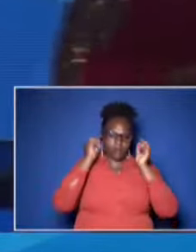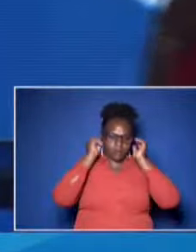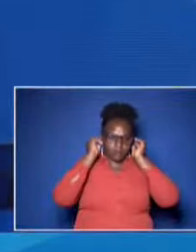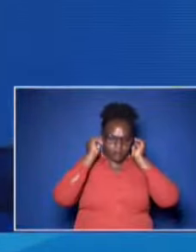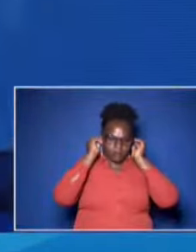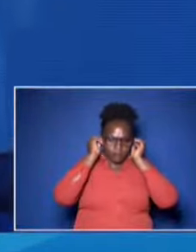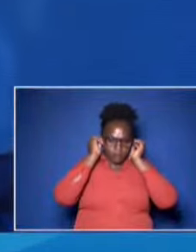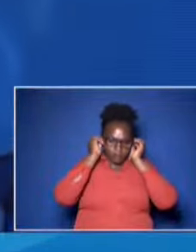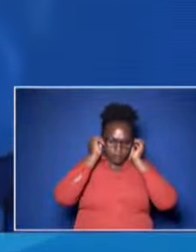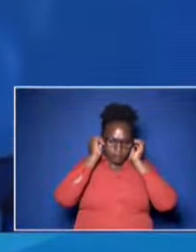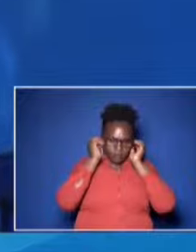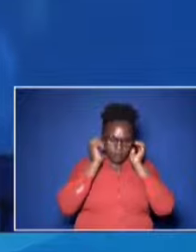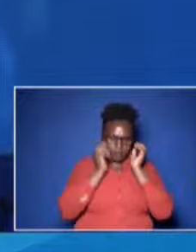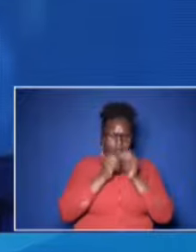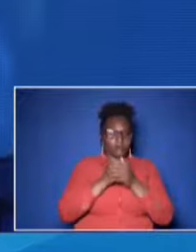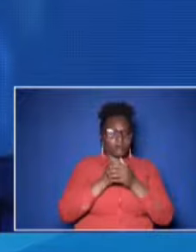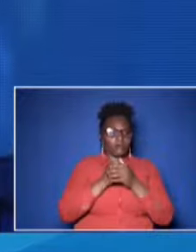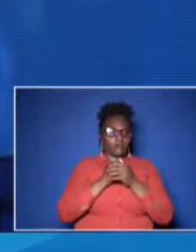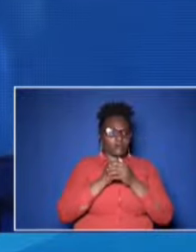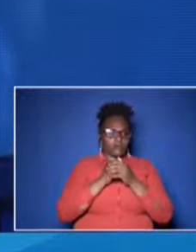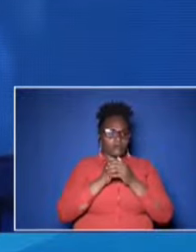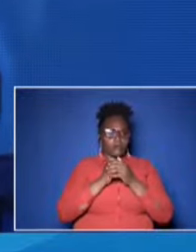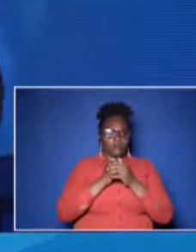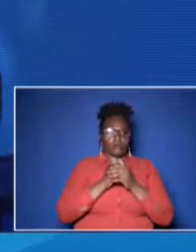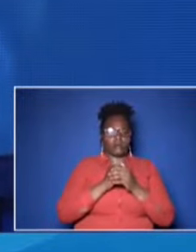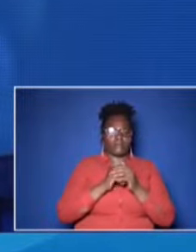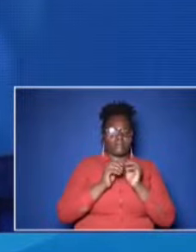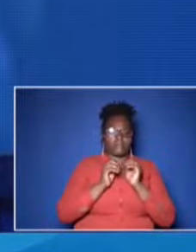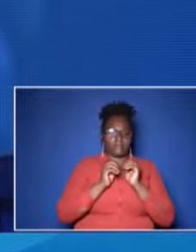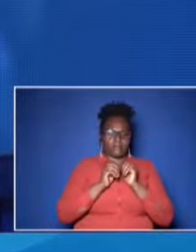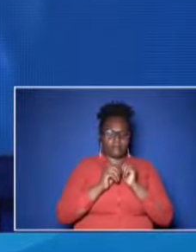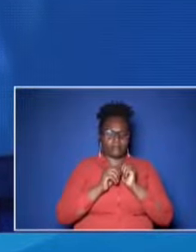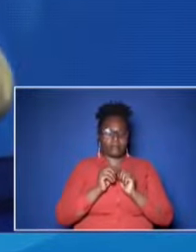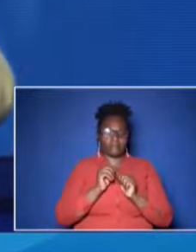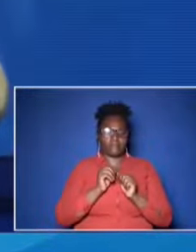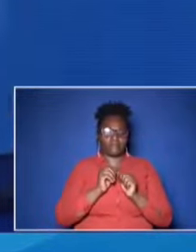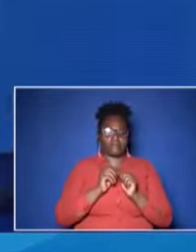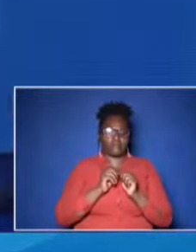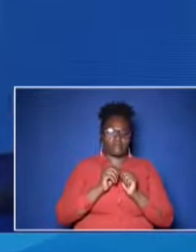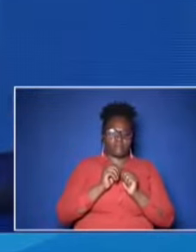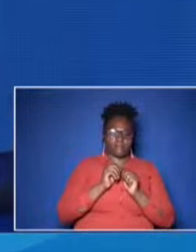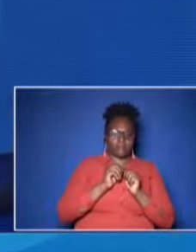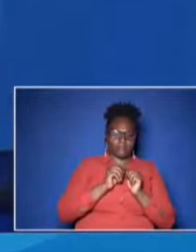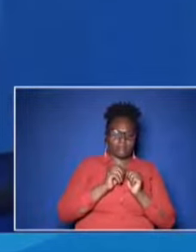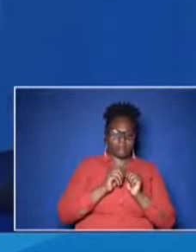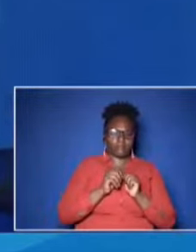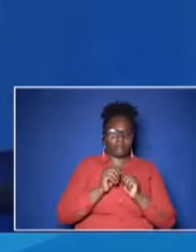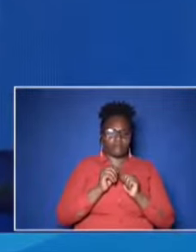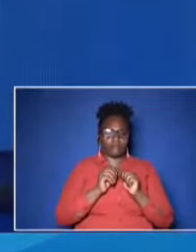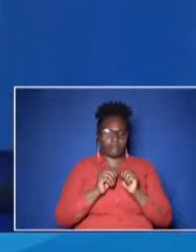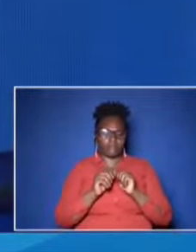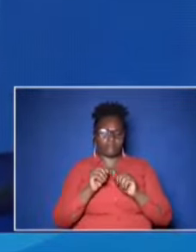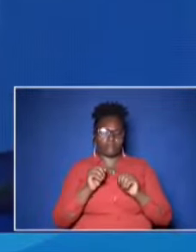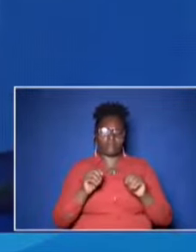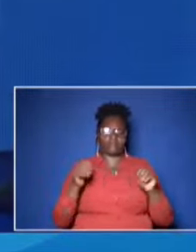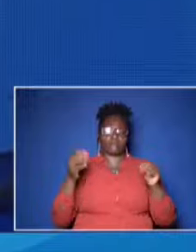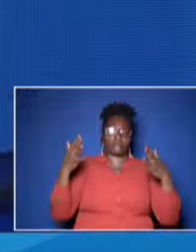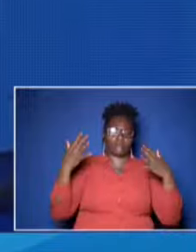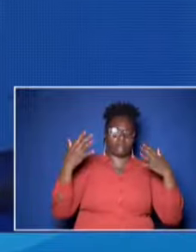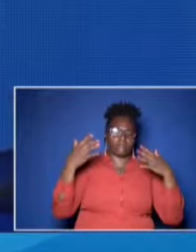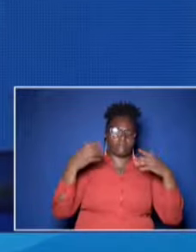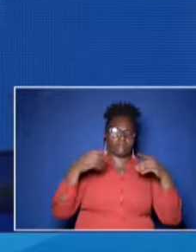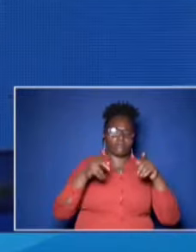name Brea up on Me Breath of God come